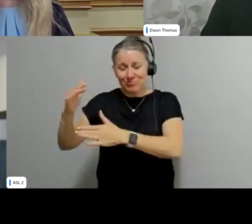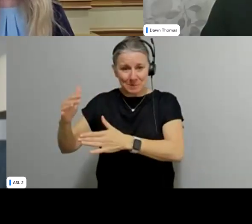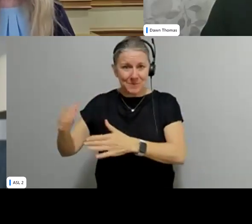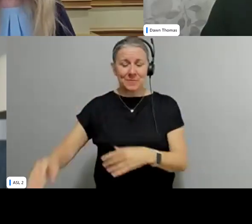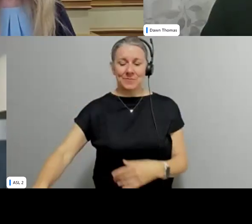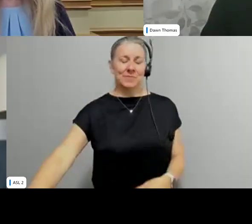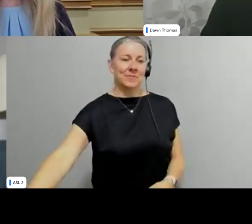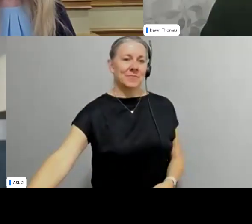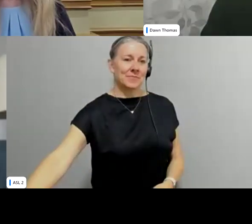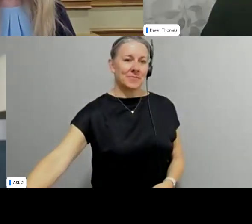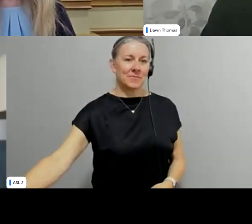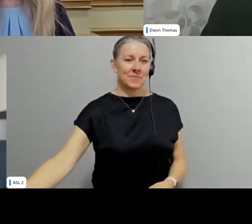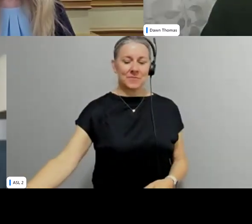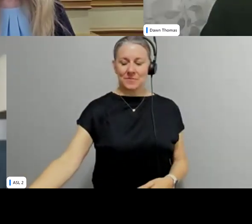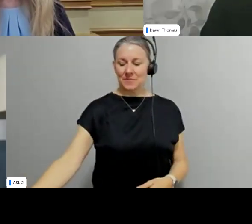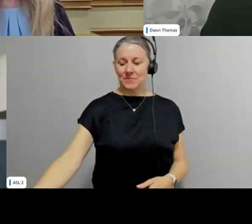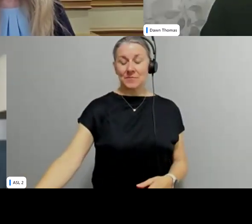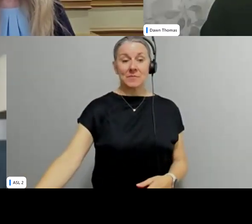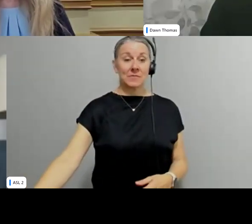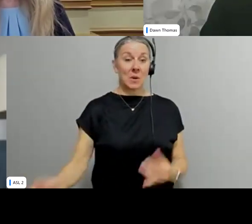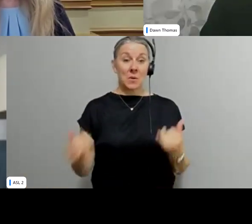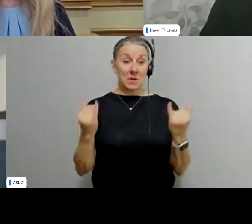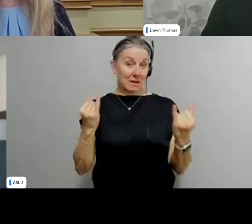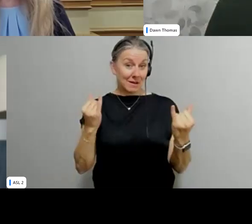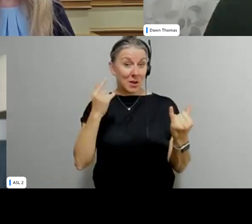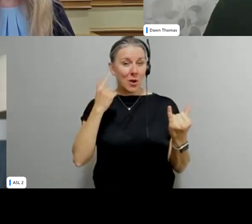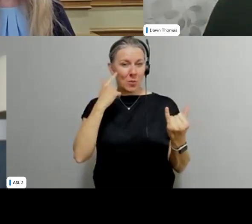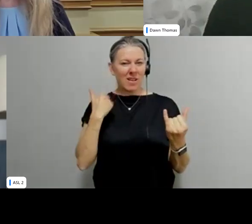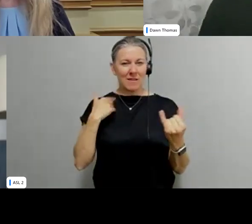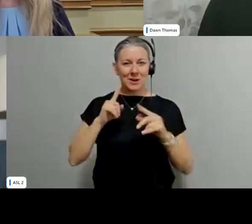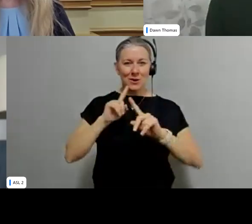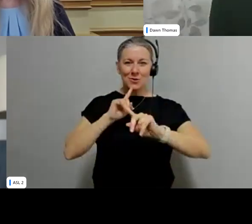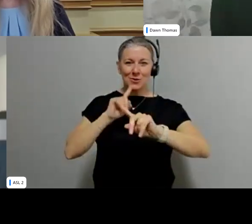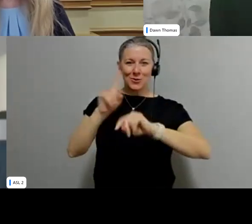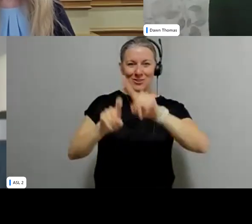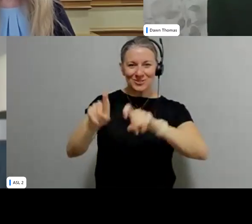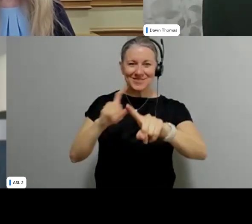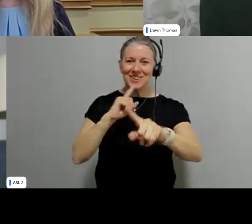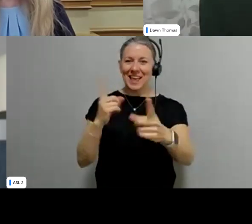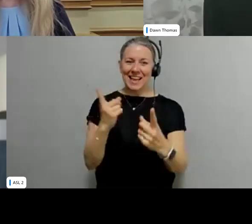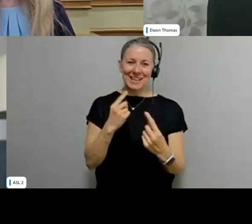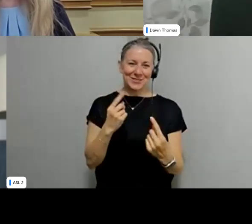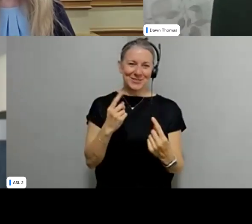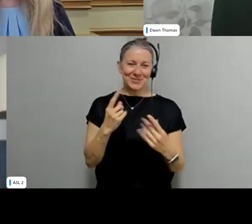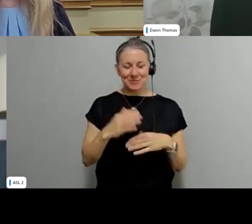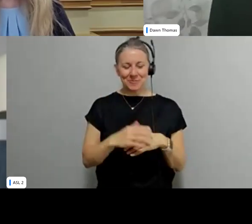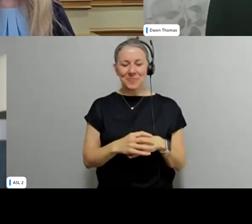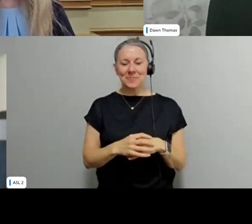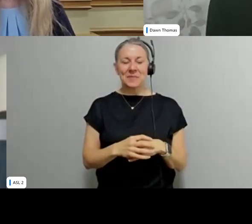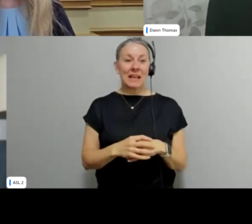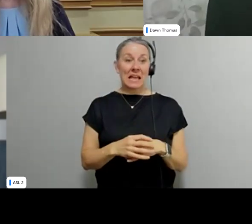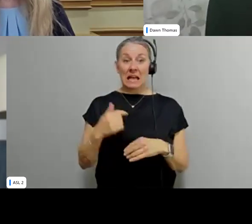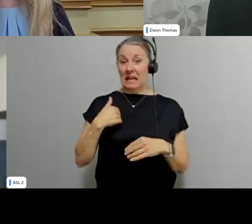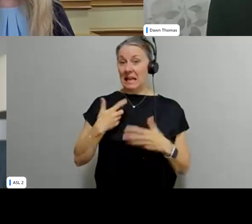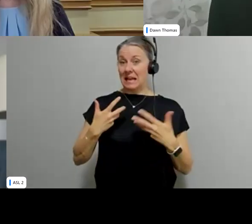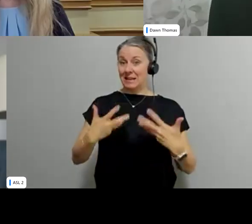So heading into our questions and answers, I have been able to set the stage, I hope. I am